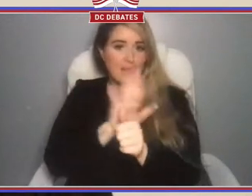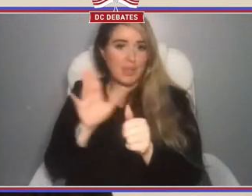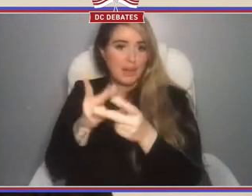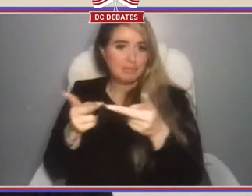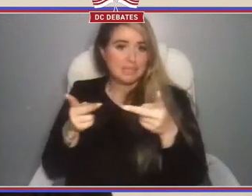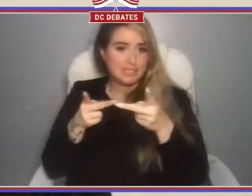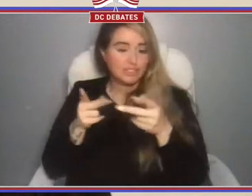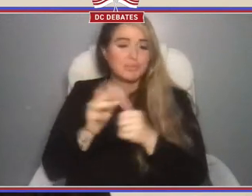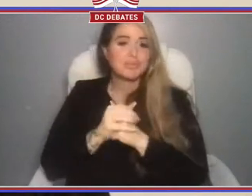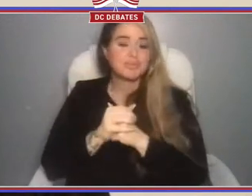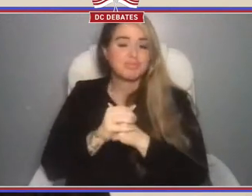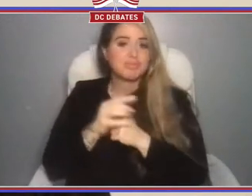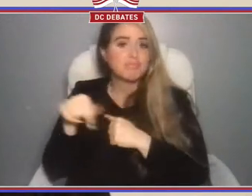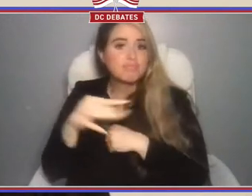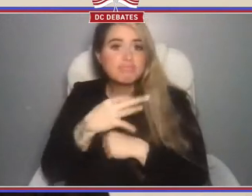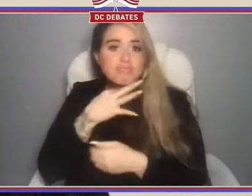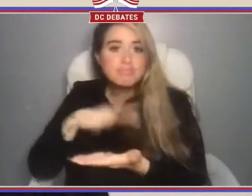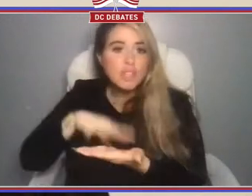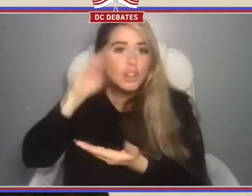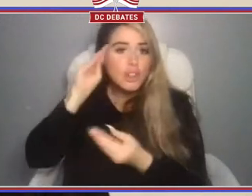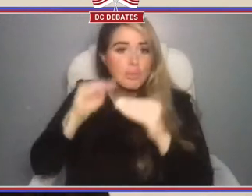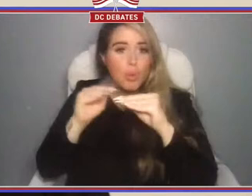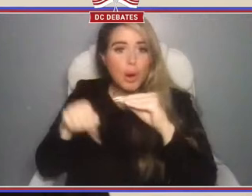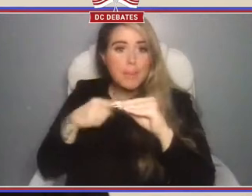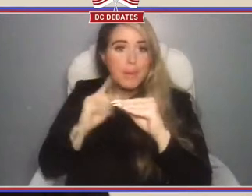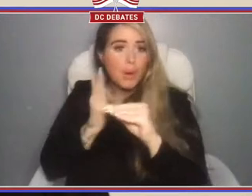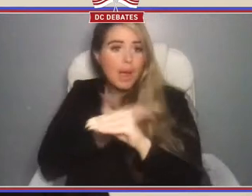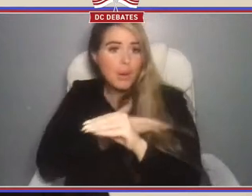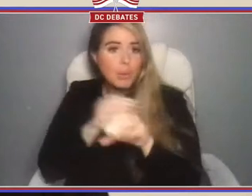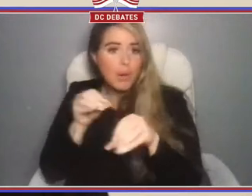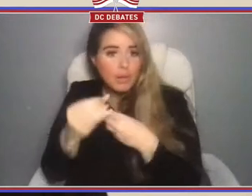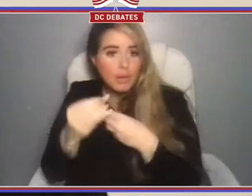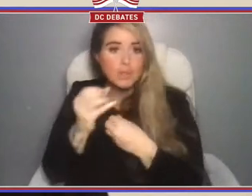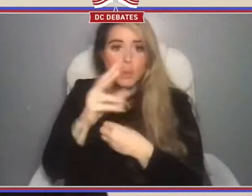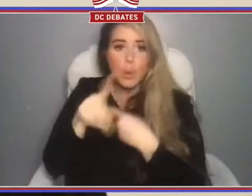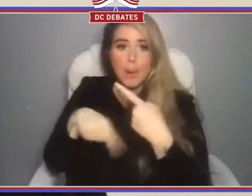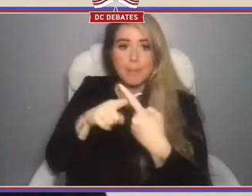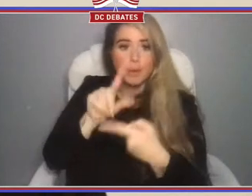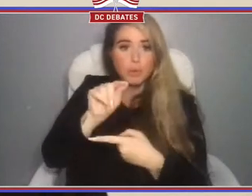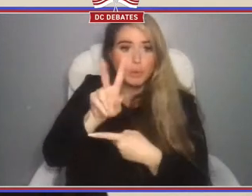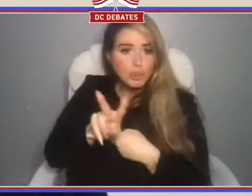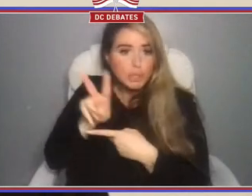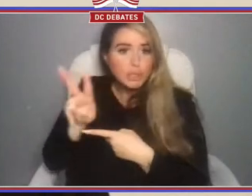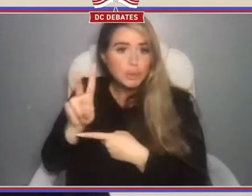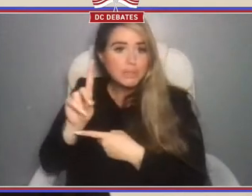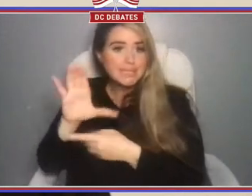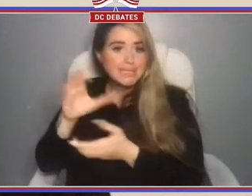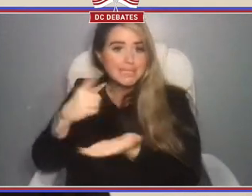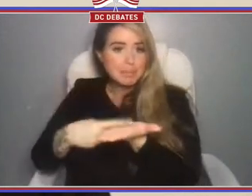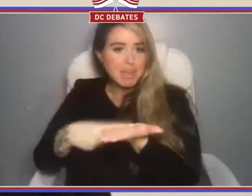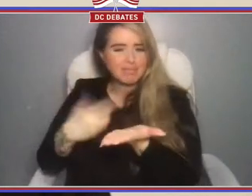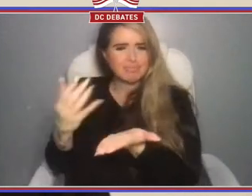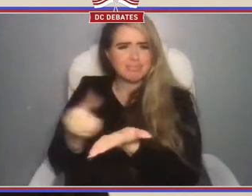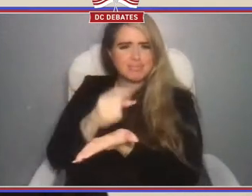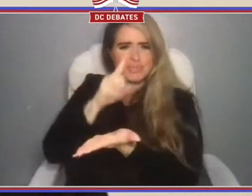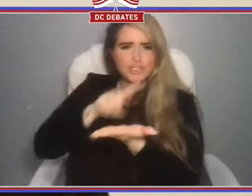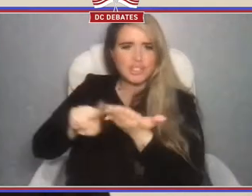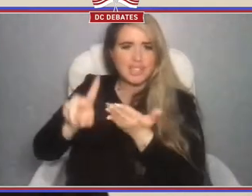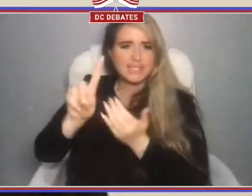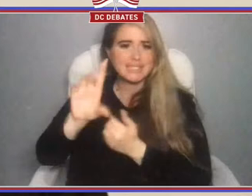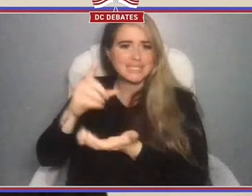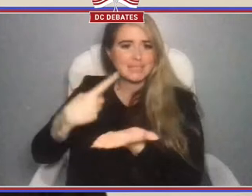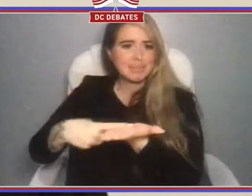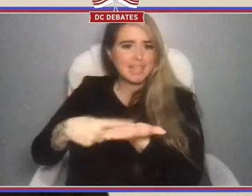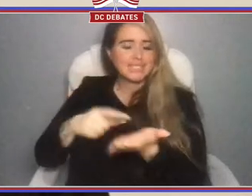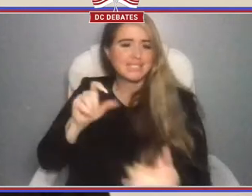the Office of Campaign Finance or the 2022 DC debates, please visit dcdebates.com.